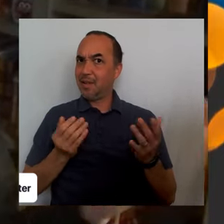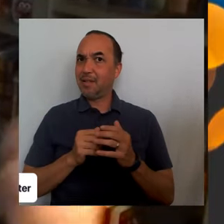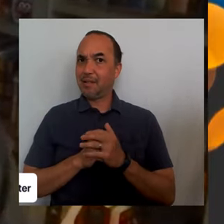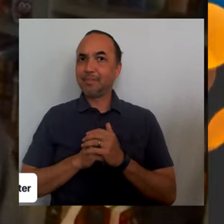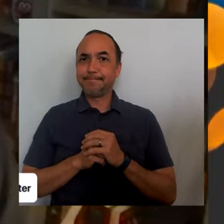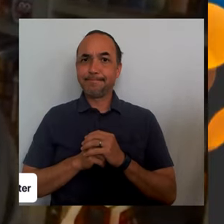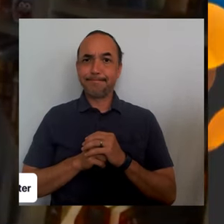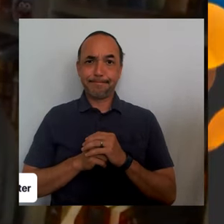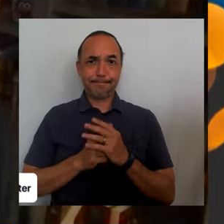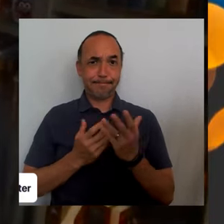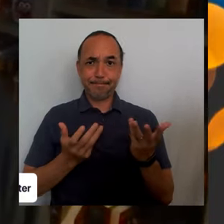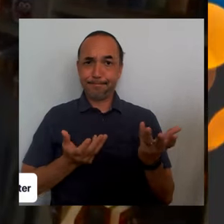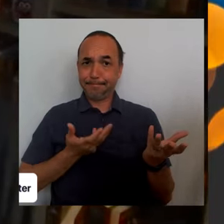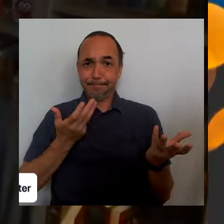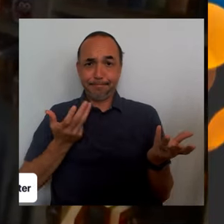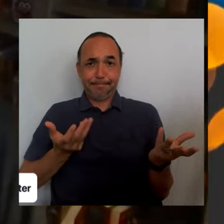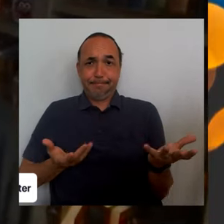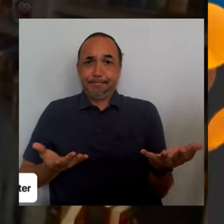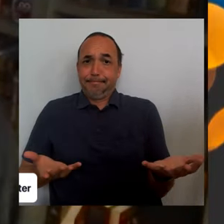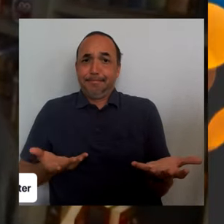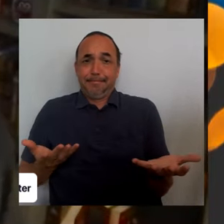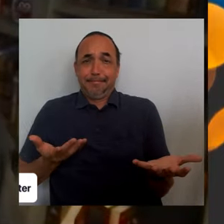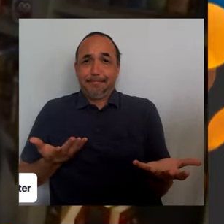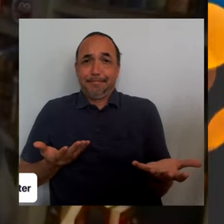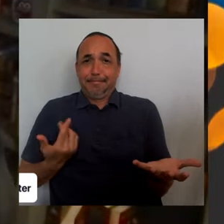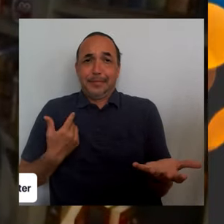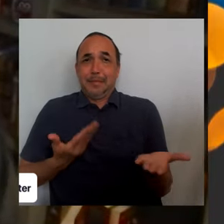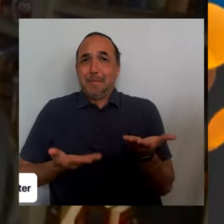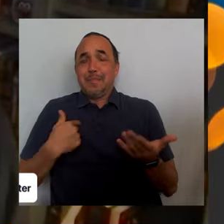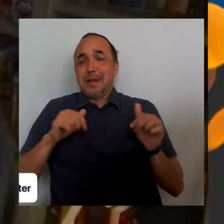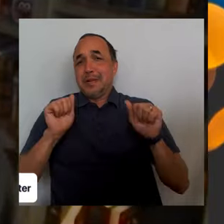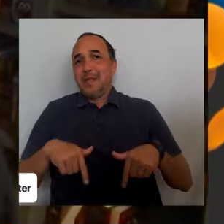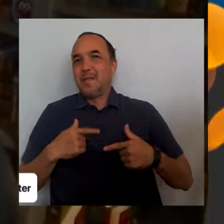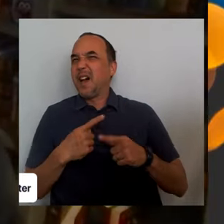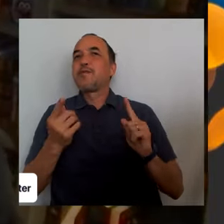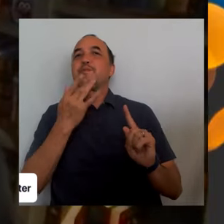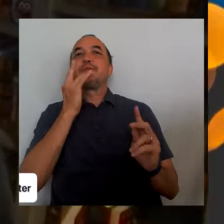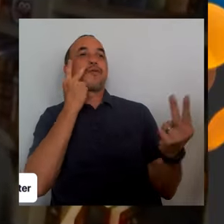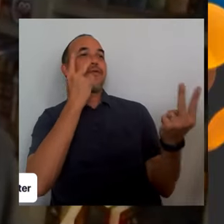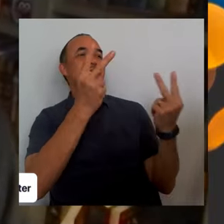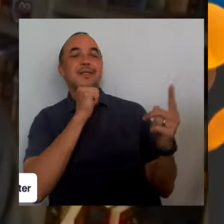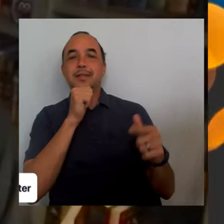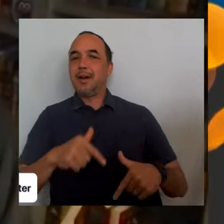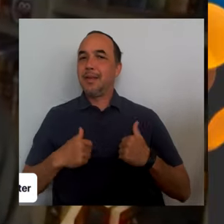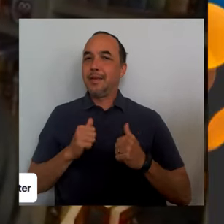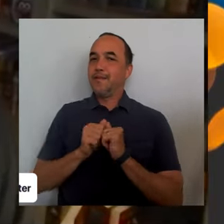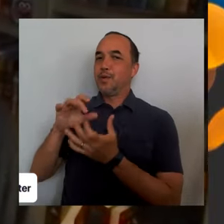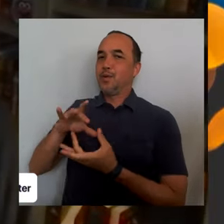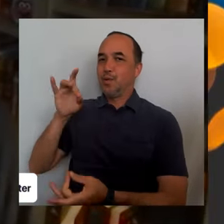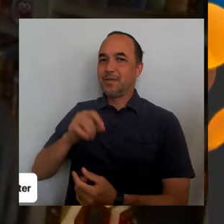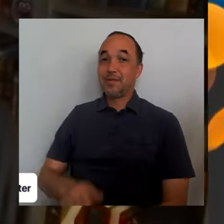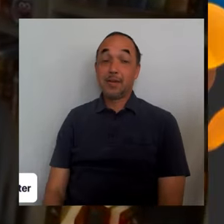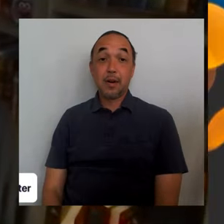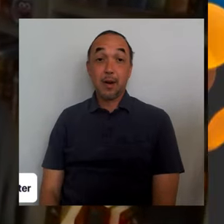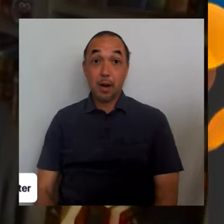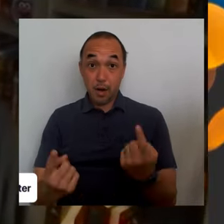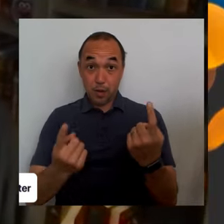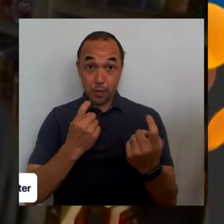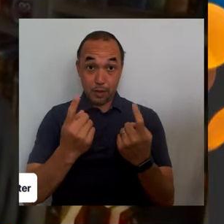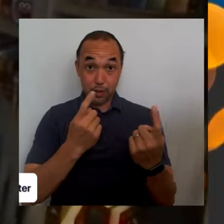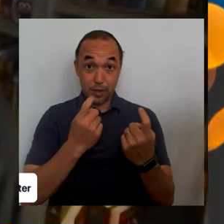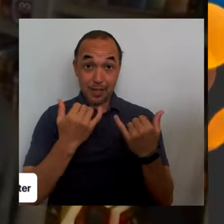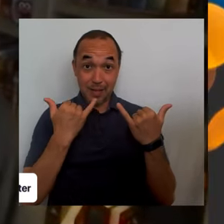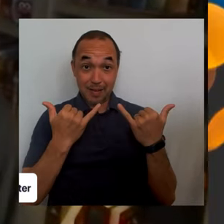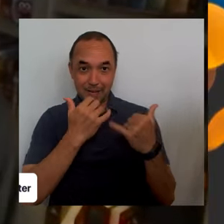you know, I could live with it. But I like to visit it, not live with it. Questions now.